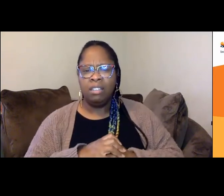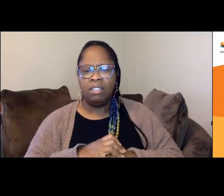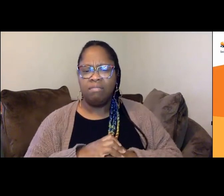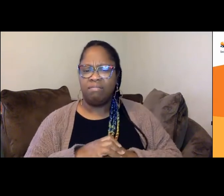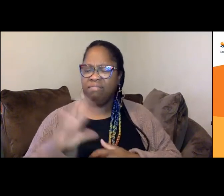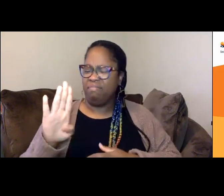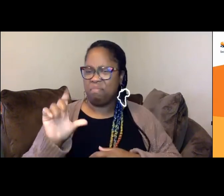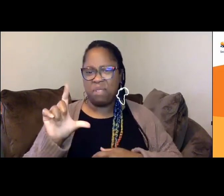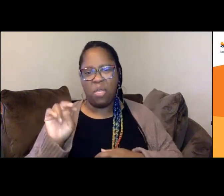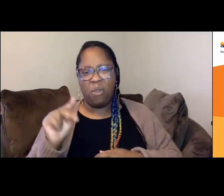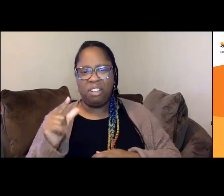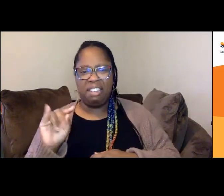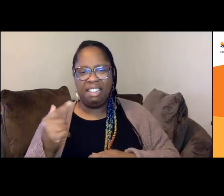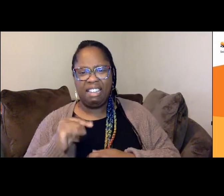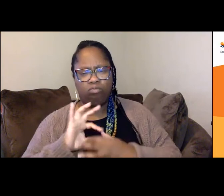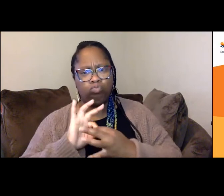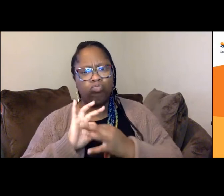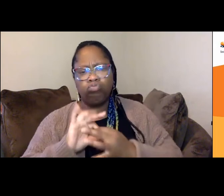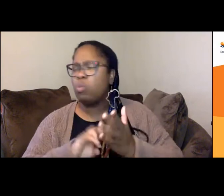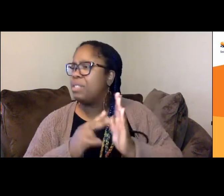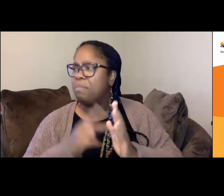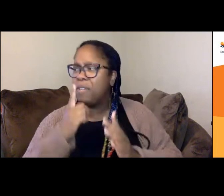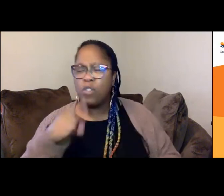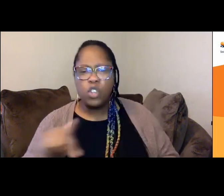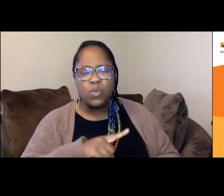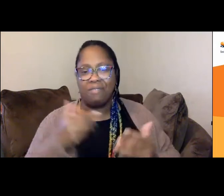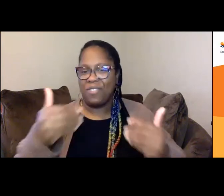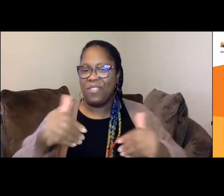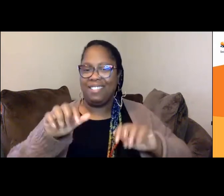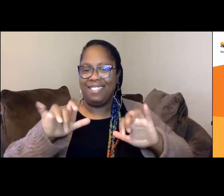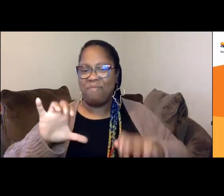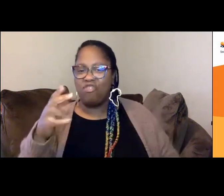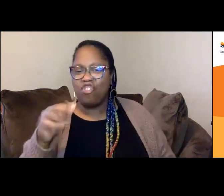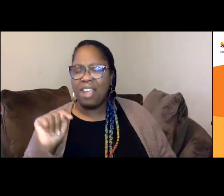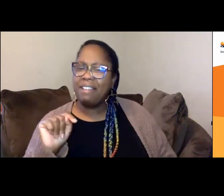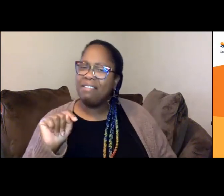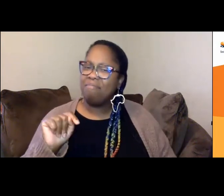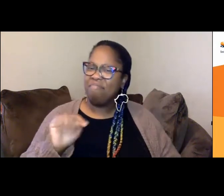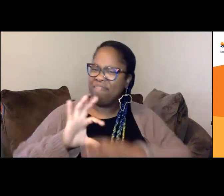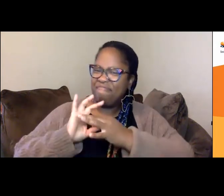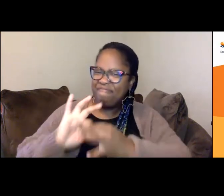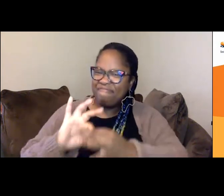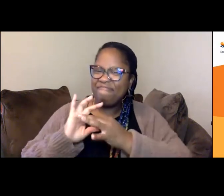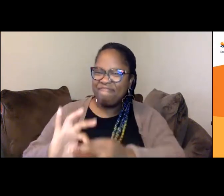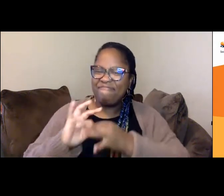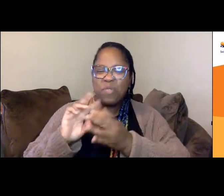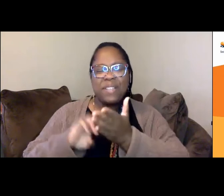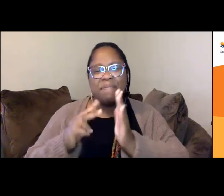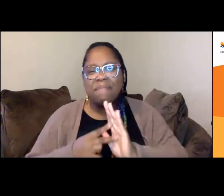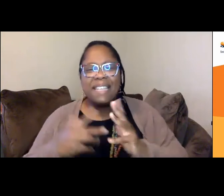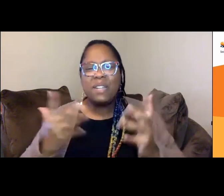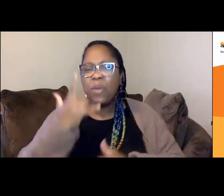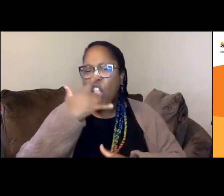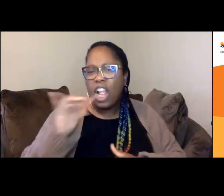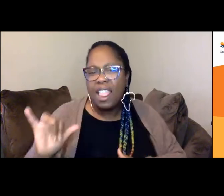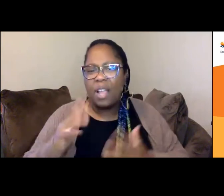belonging mean to you? So share in the chat, what does belonging mean to you? What does that space look like and